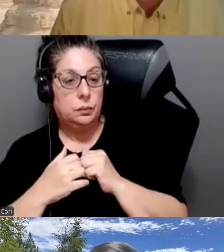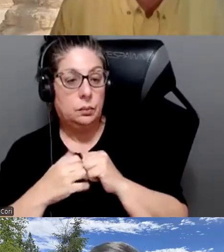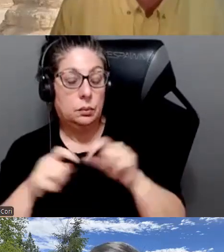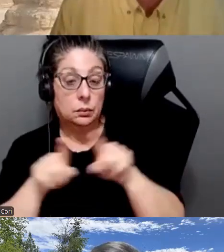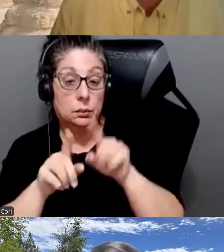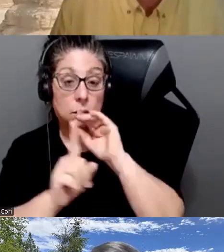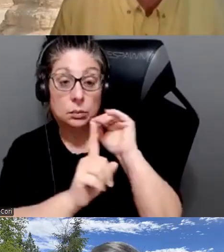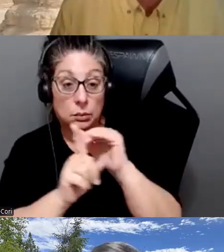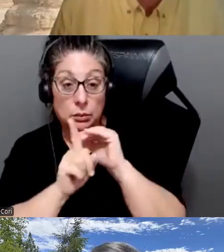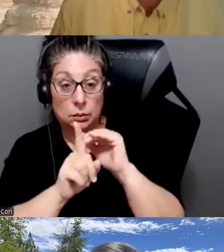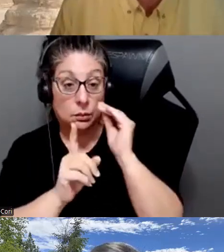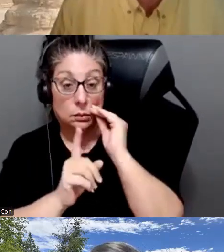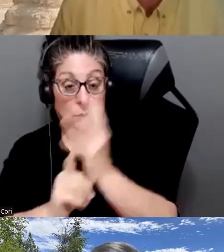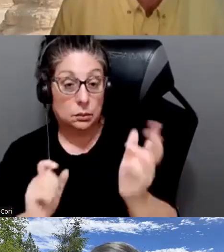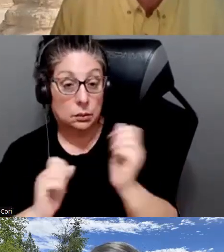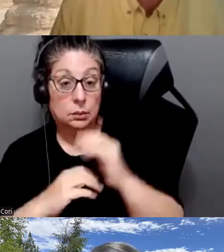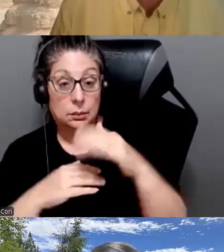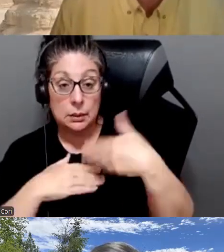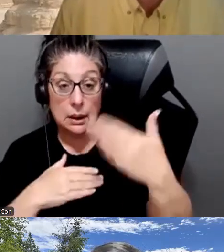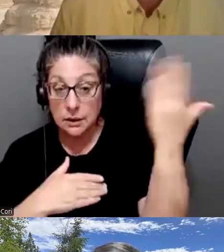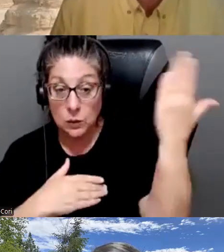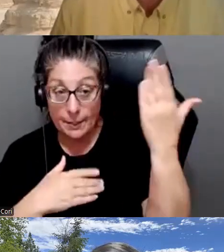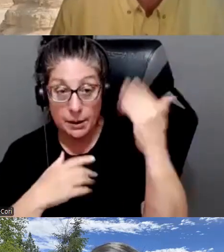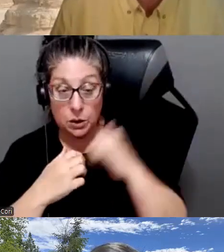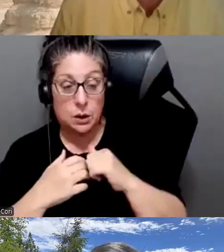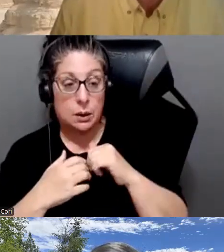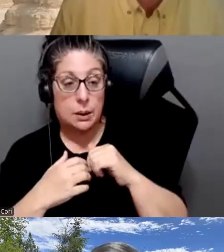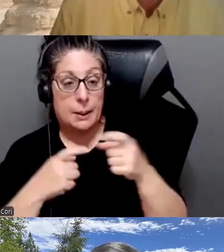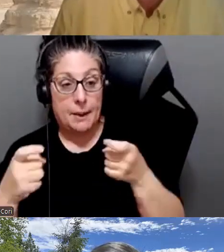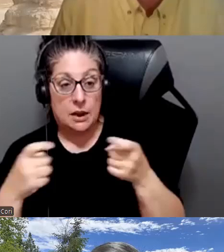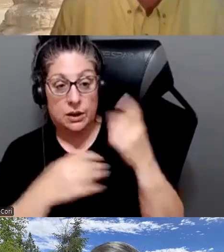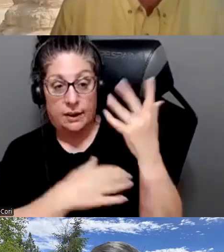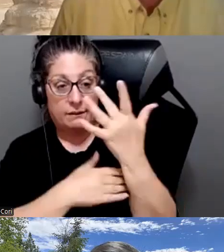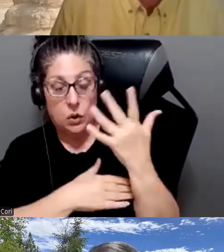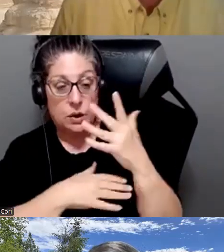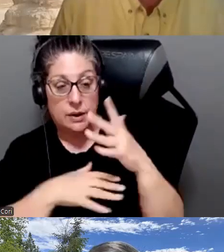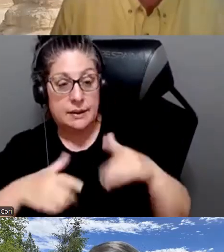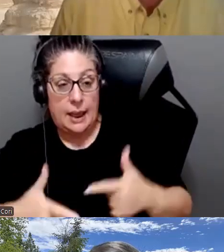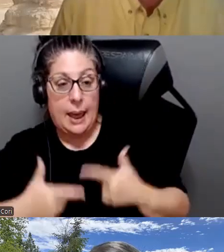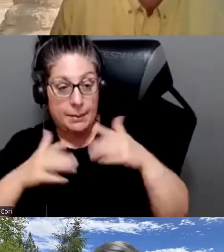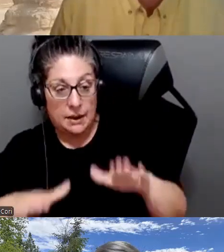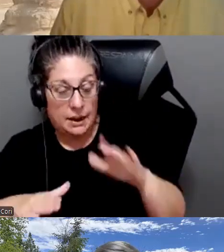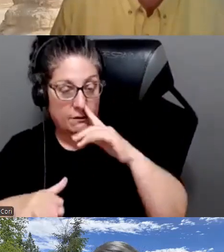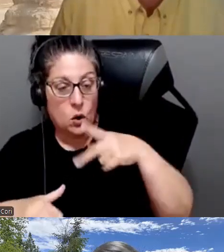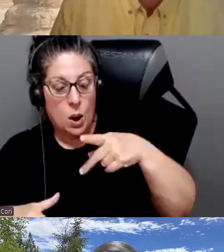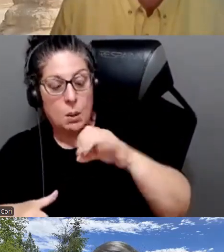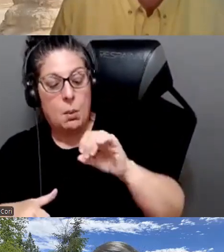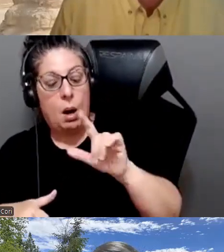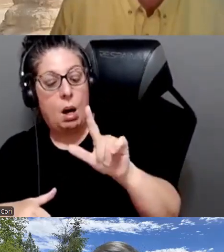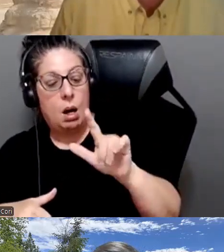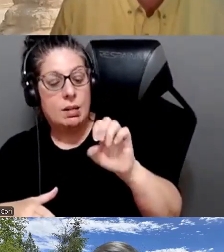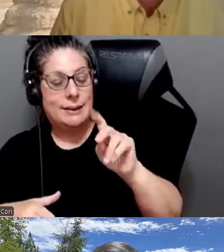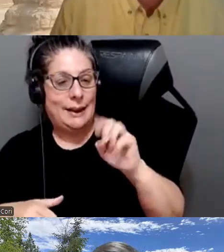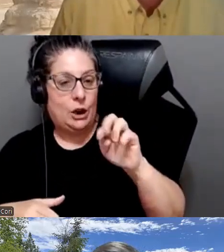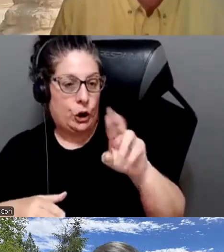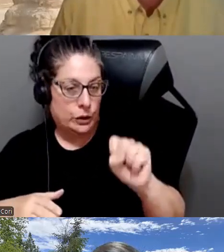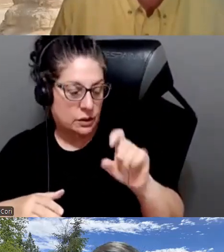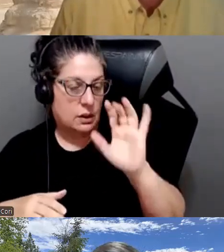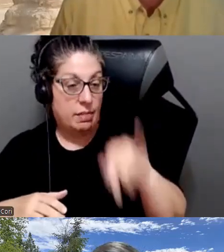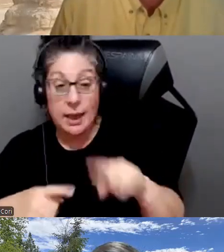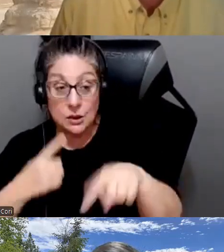Another reminder, our next webinar is on managing forest habitat for pollinators. That webinar will be